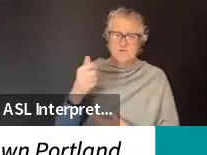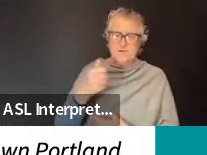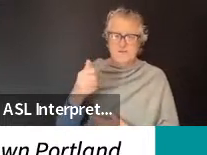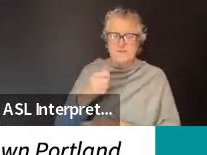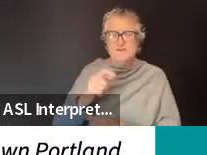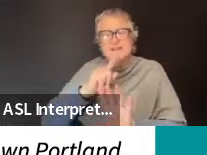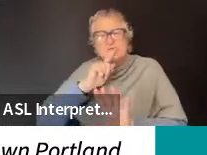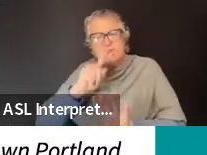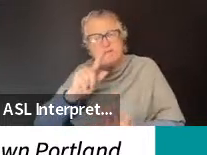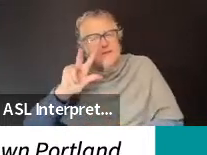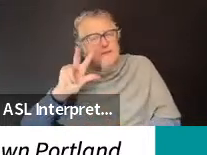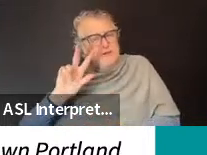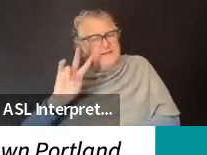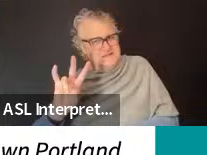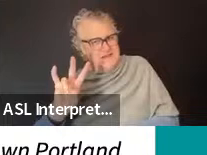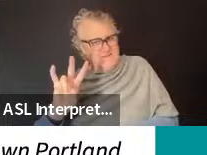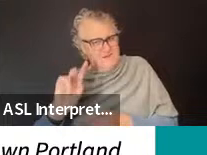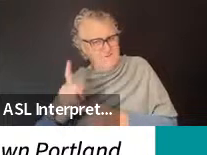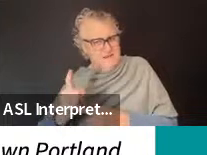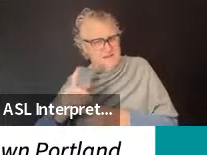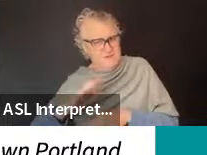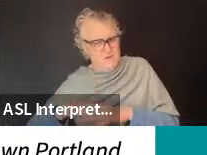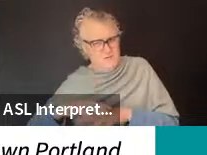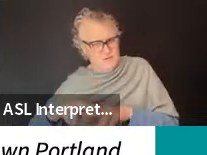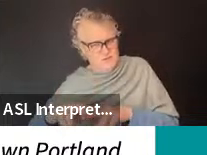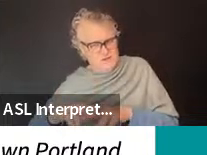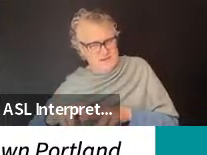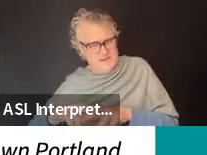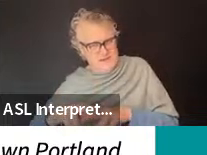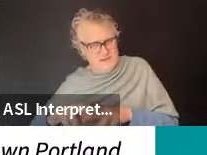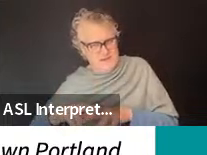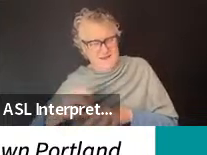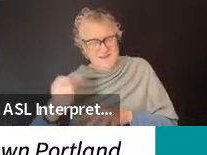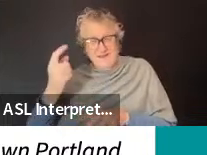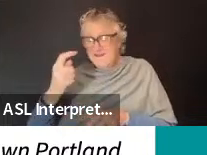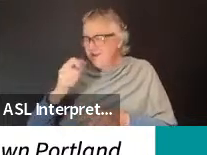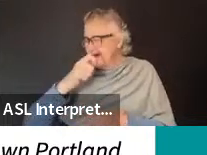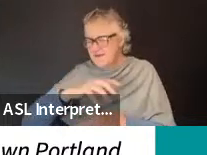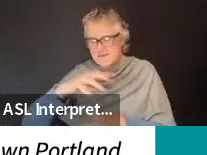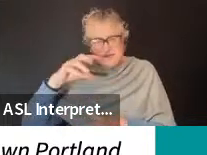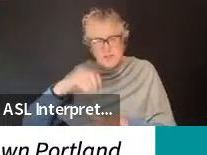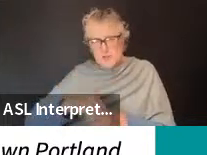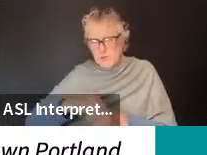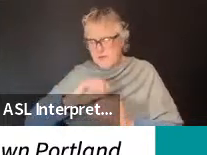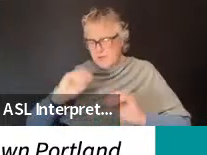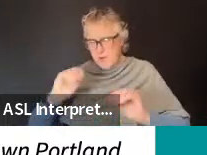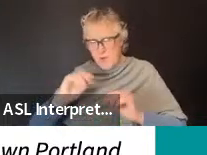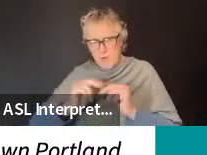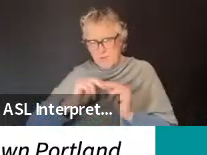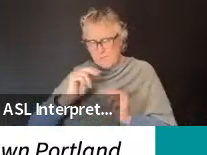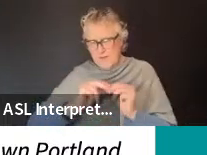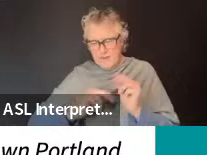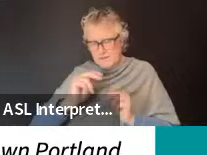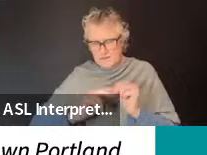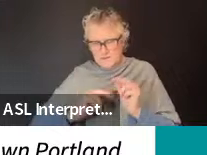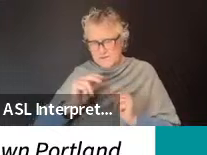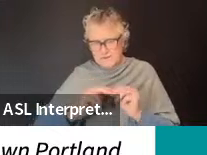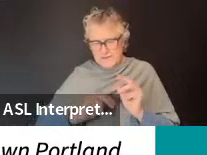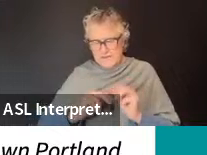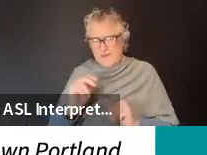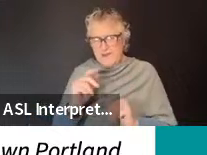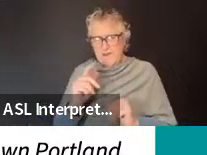on that train. It does not include a no build scenario because there is no train now, and it